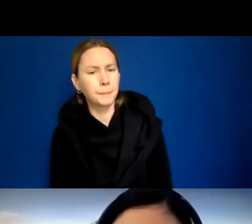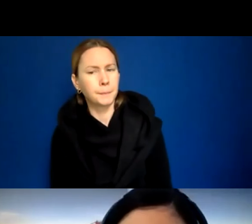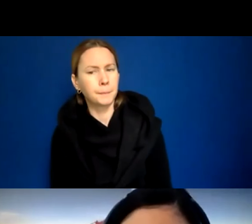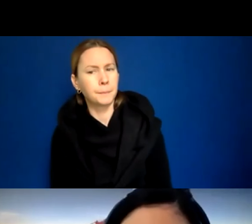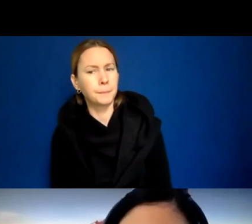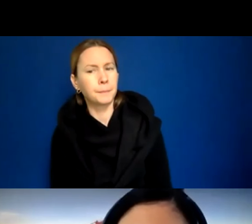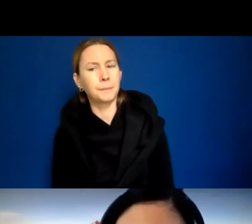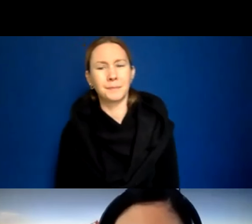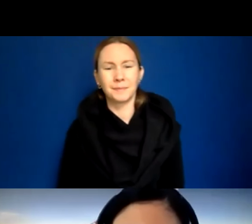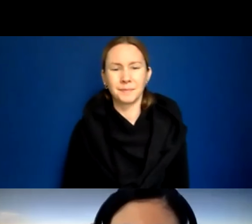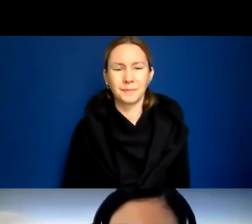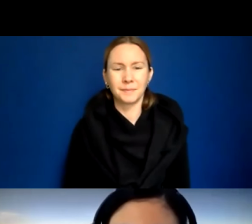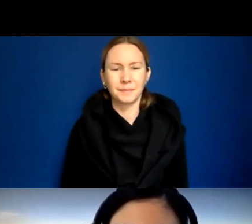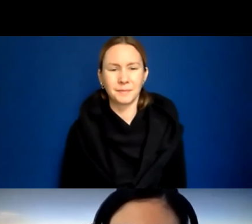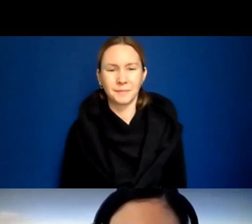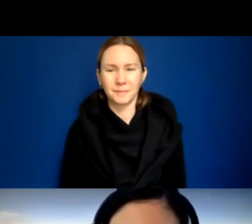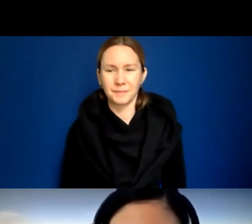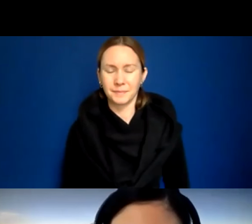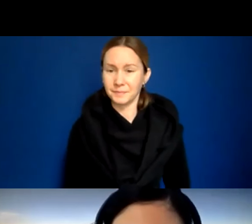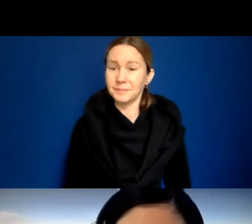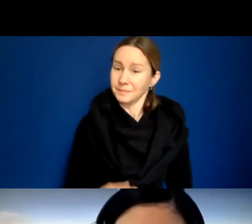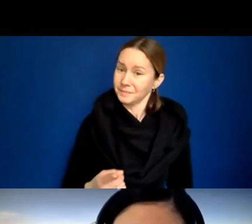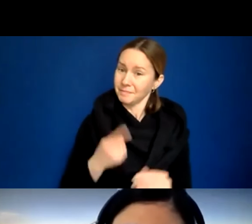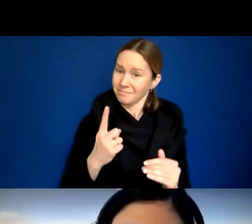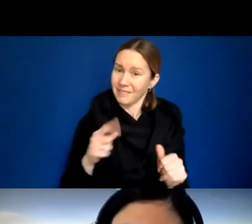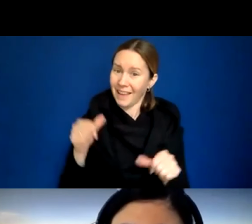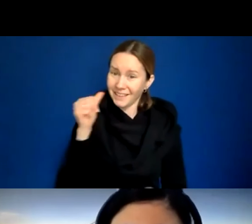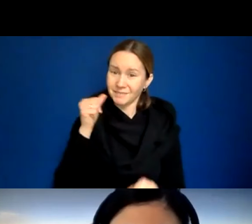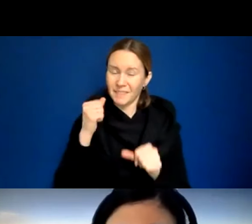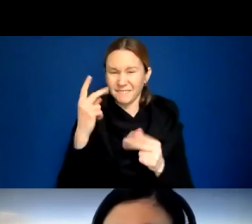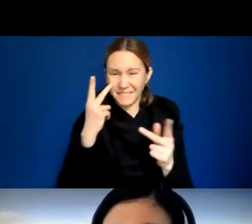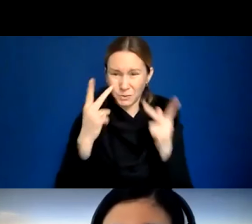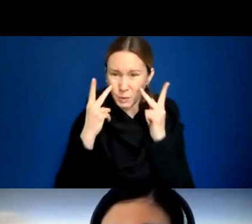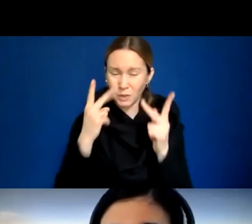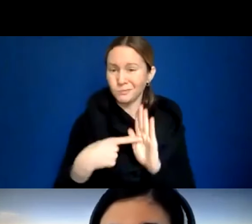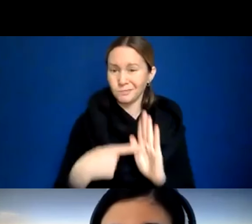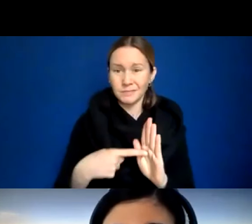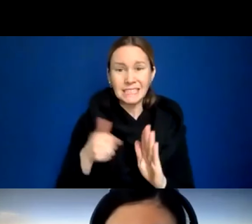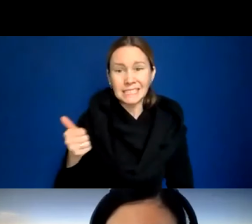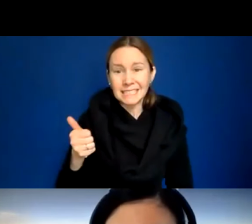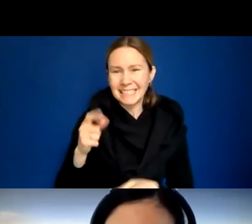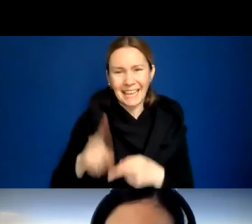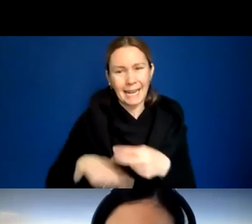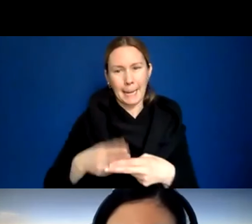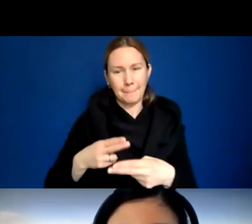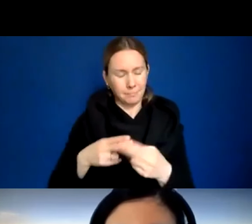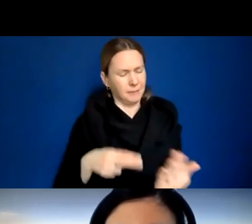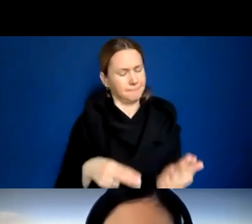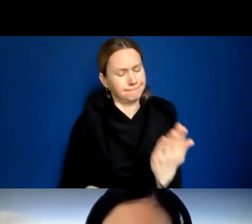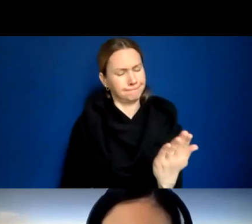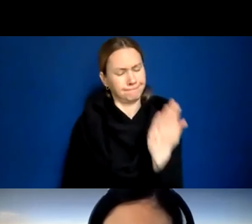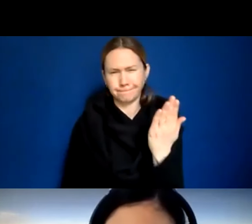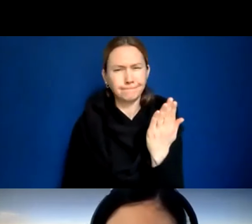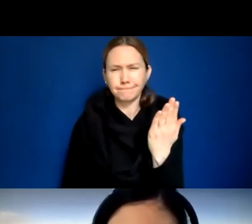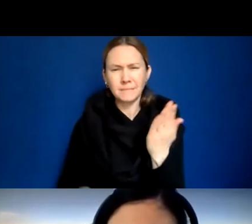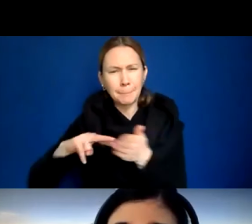So here, here we have somebody who couldn't name it, but it's because they really didn't know what they were looking at, right? They lost the meaning